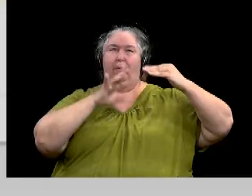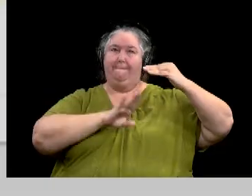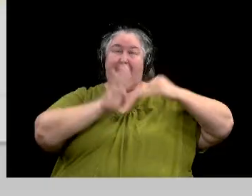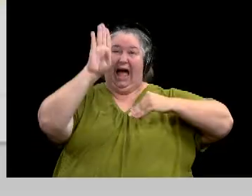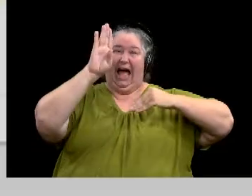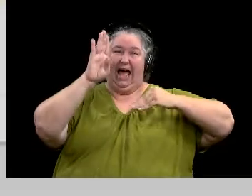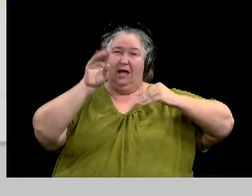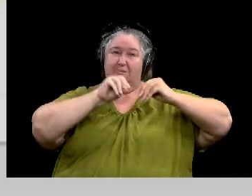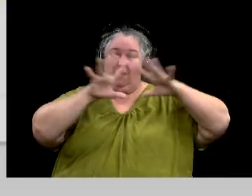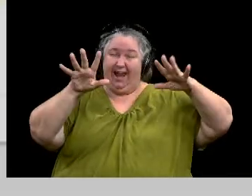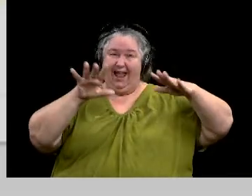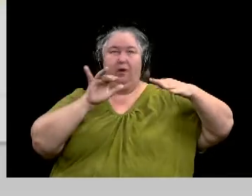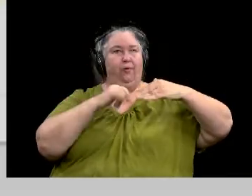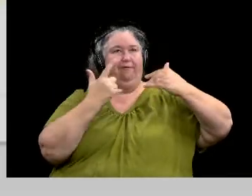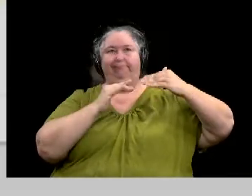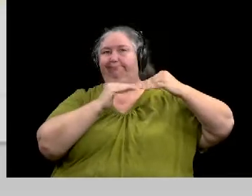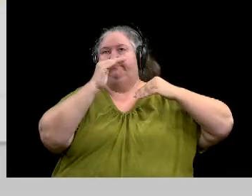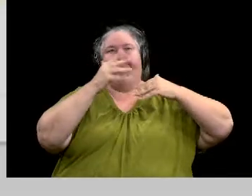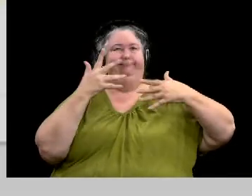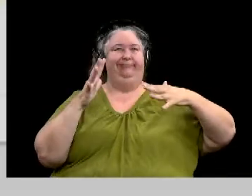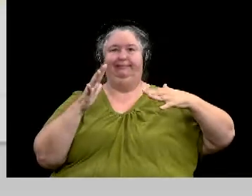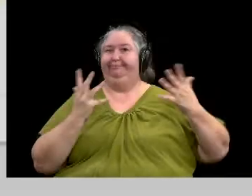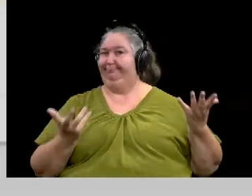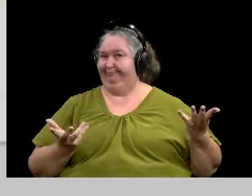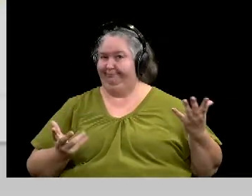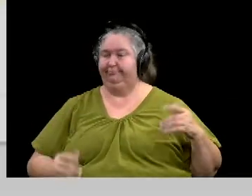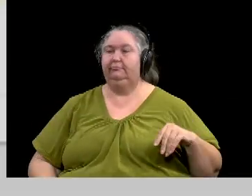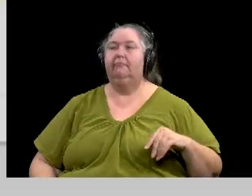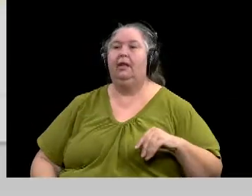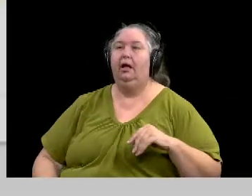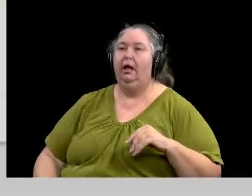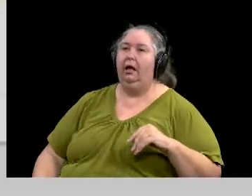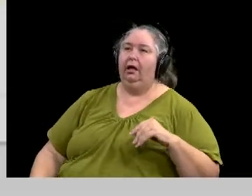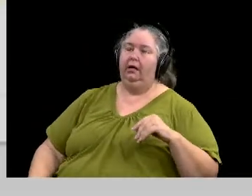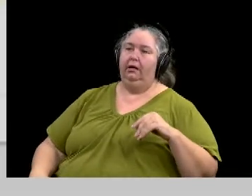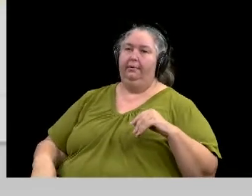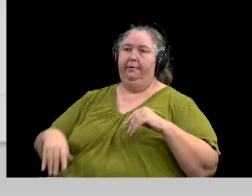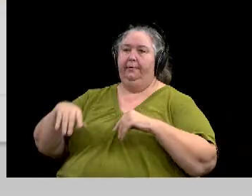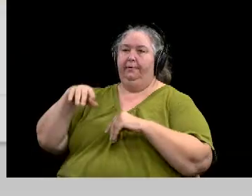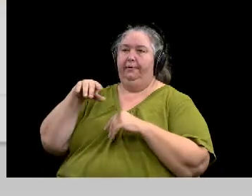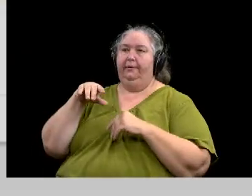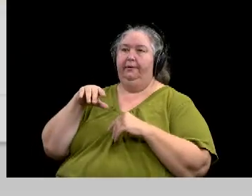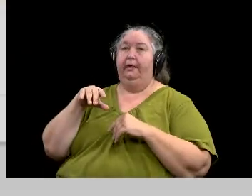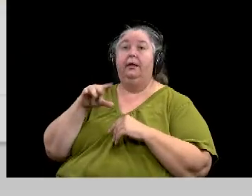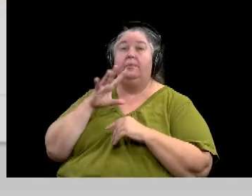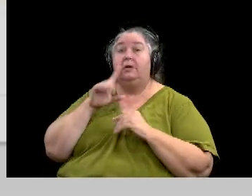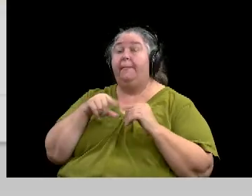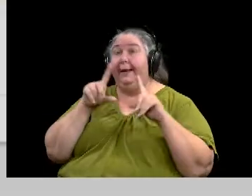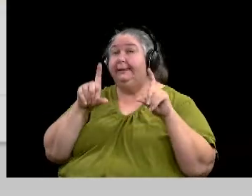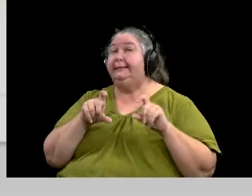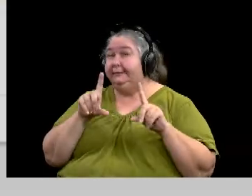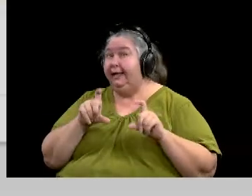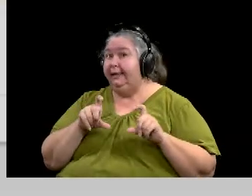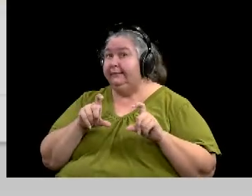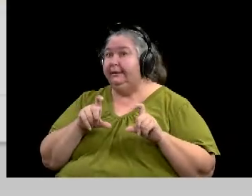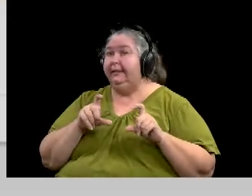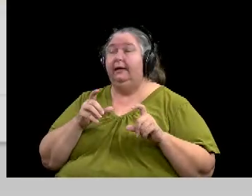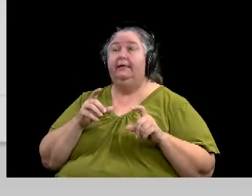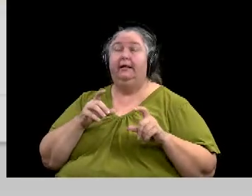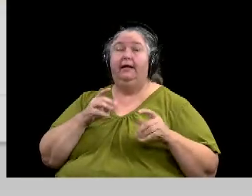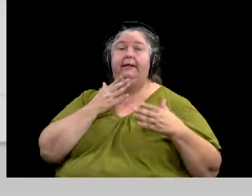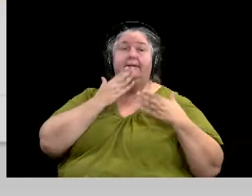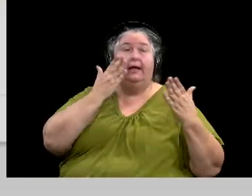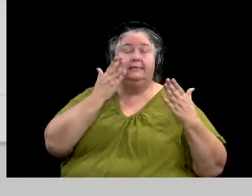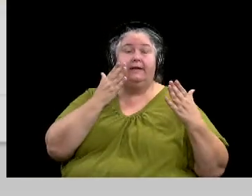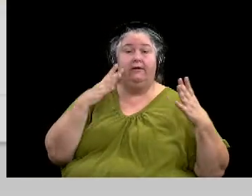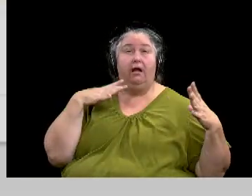And while we're talking about the testing and the Thanksgiving holidays that passed, and now kind of coming down a little bit off of